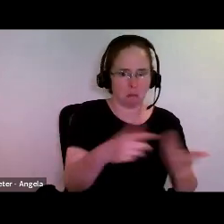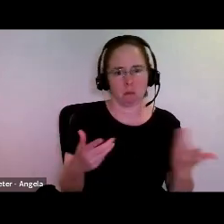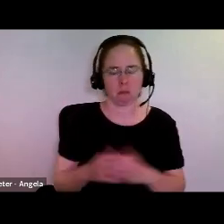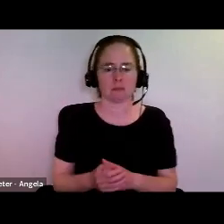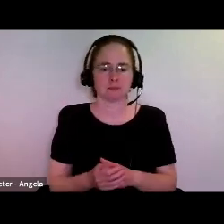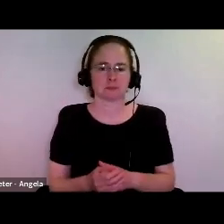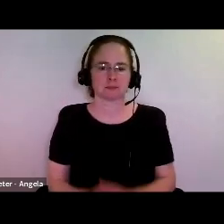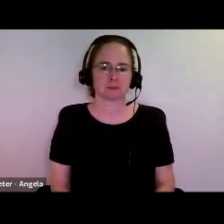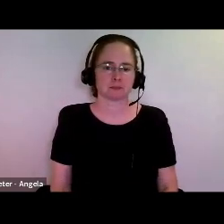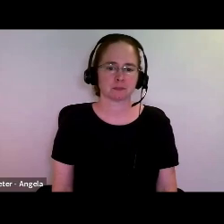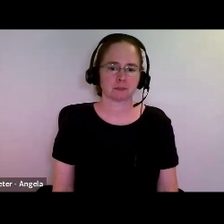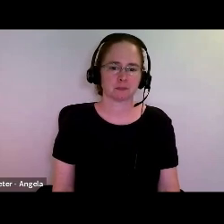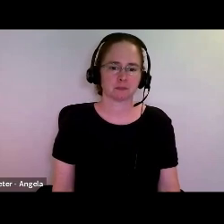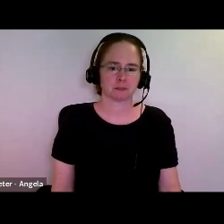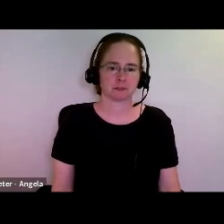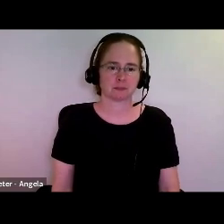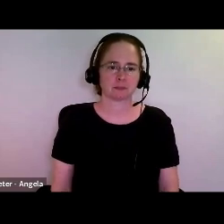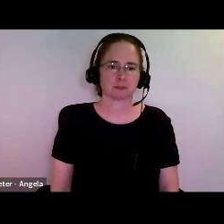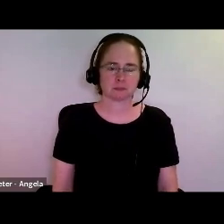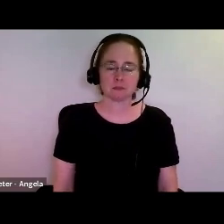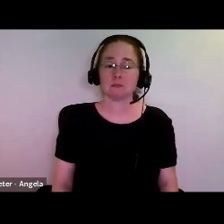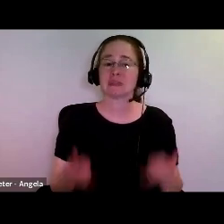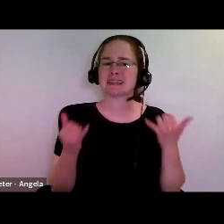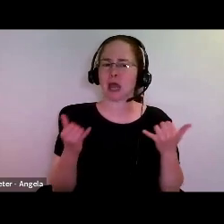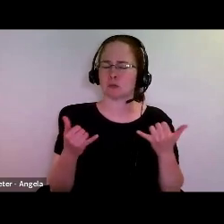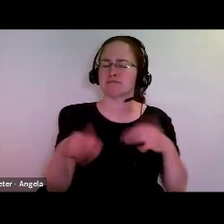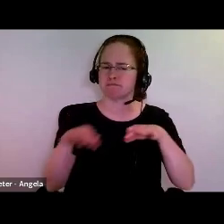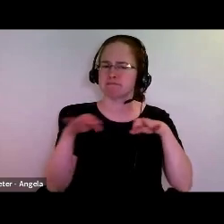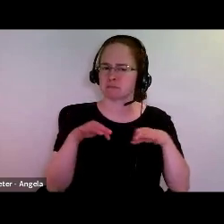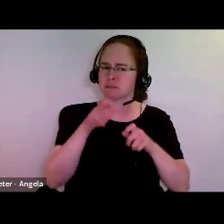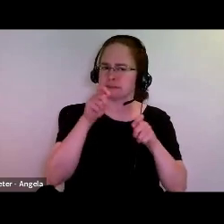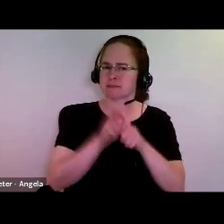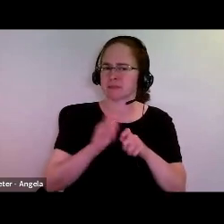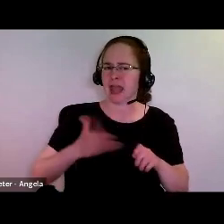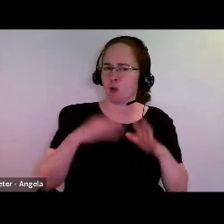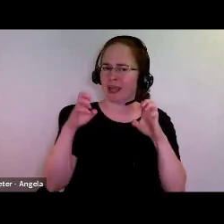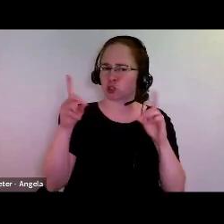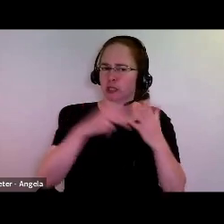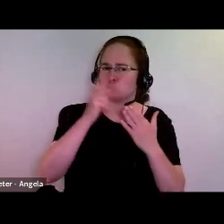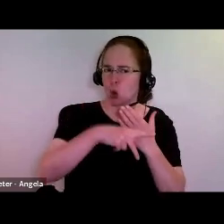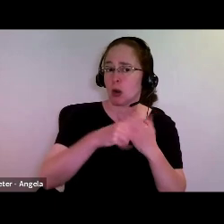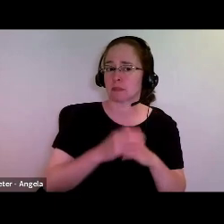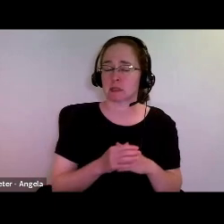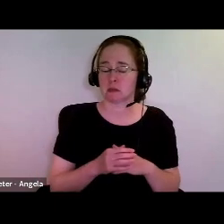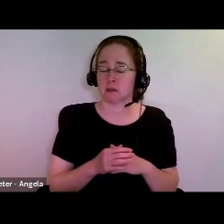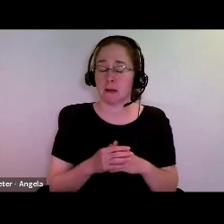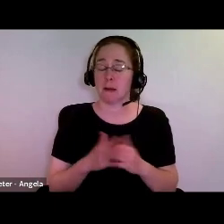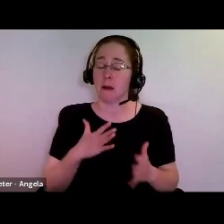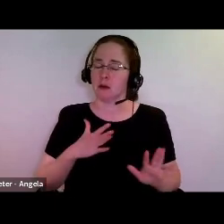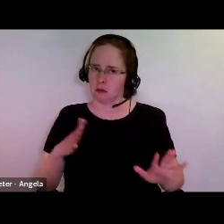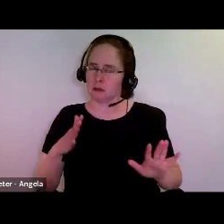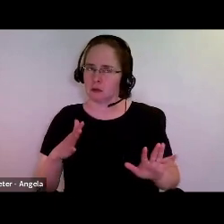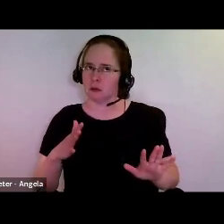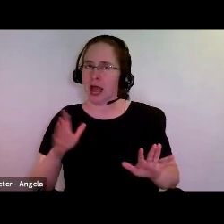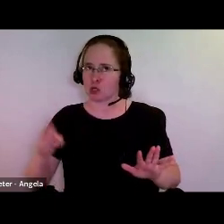slide, please. I want to talk specifically about our education programs. My component of this, I probably should have